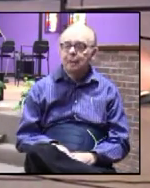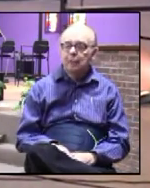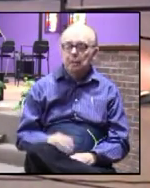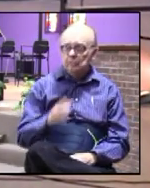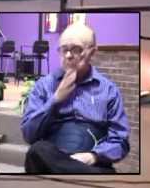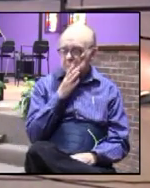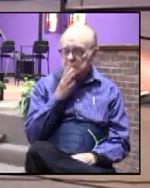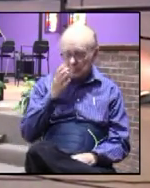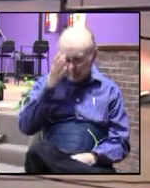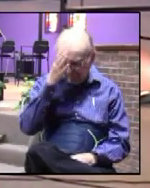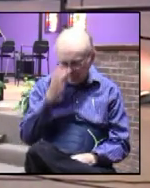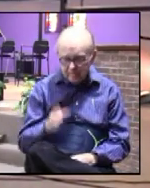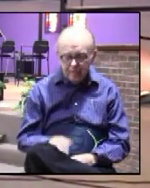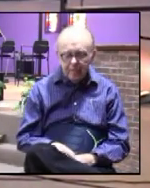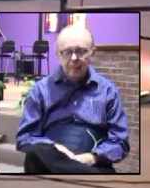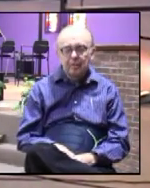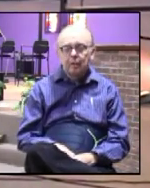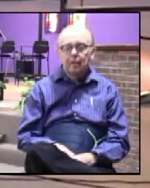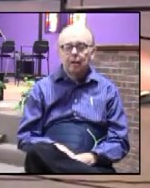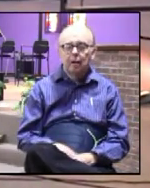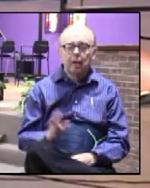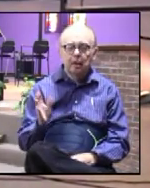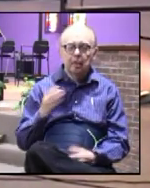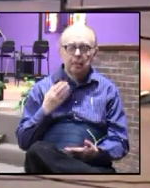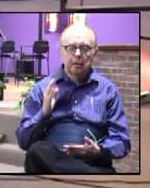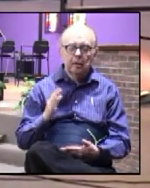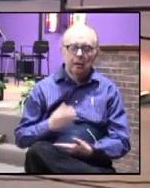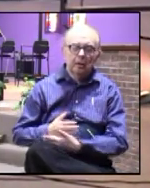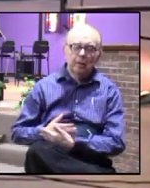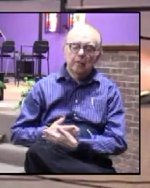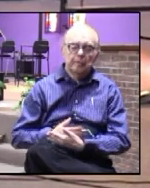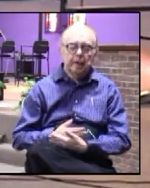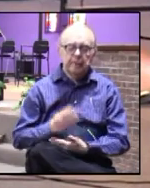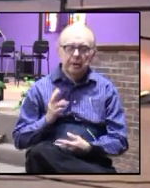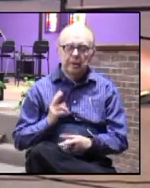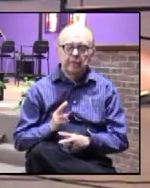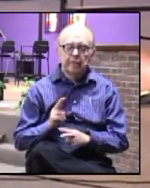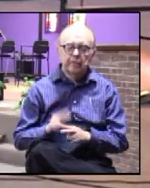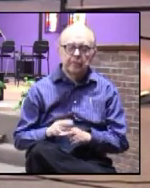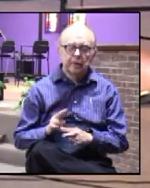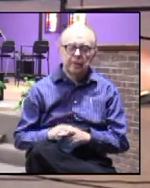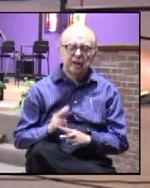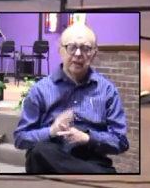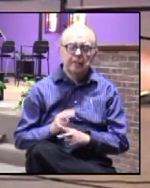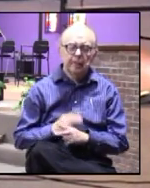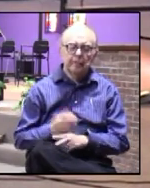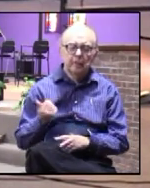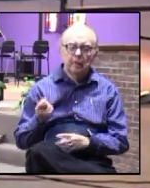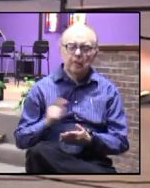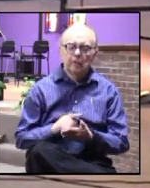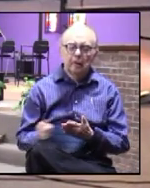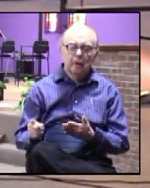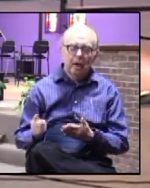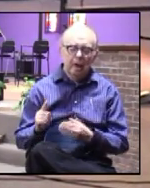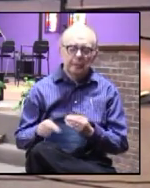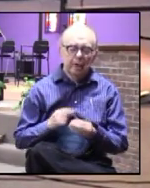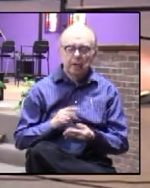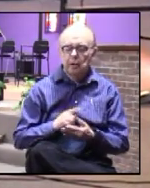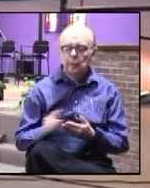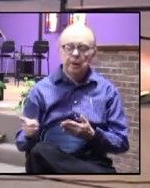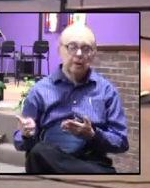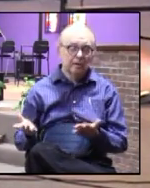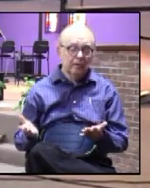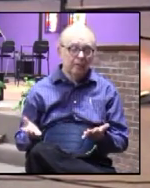Mom, Dad, can you babysit for a few hours? Or how about a week? We're going on